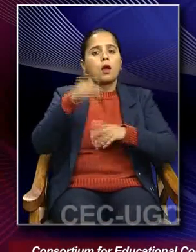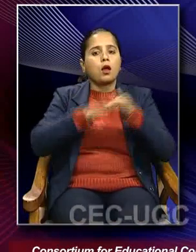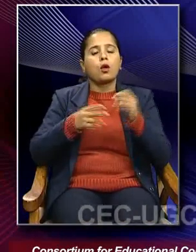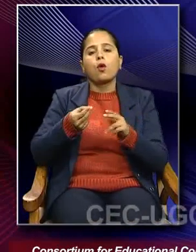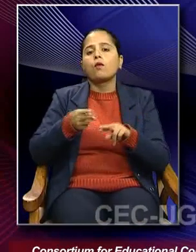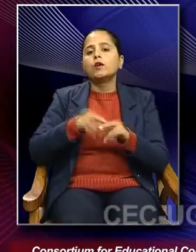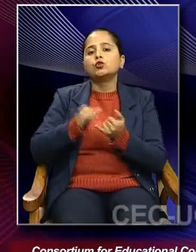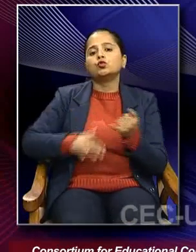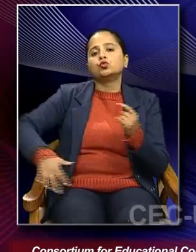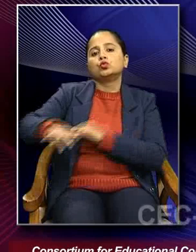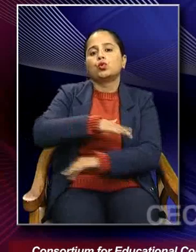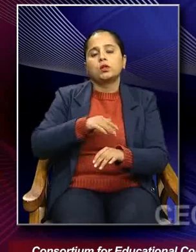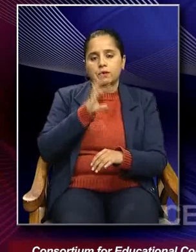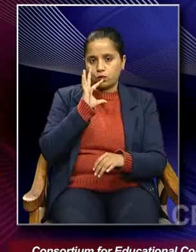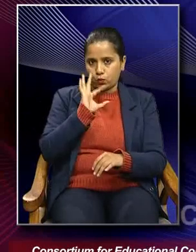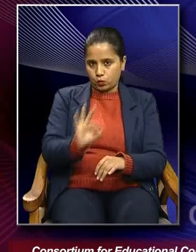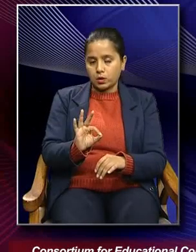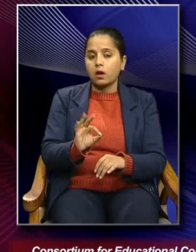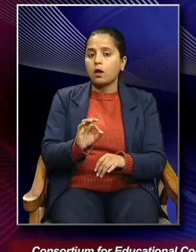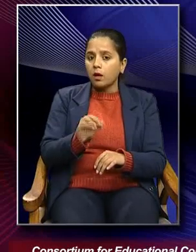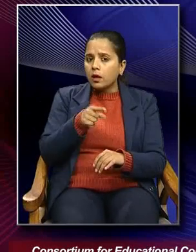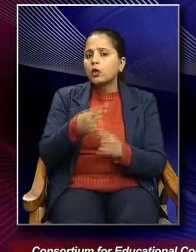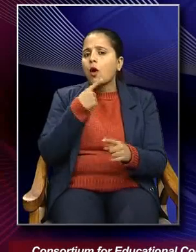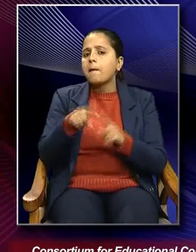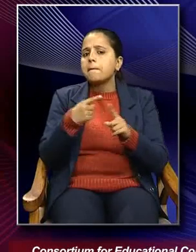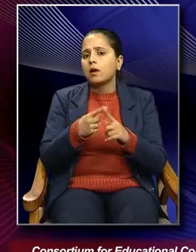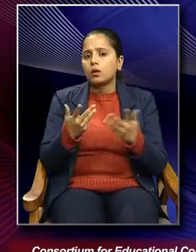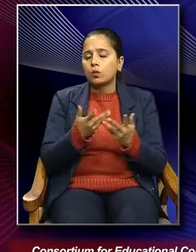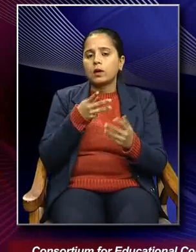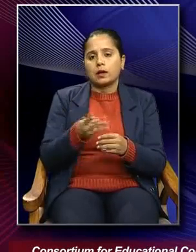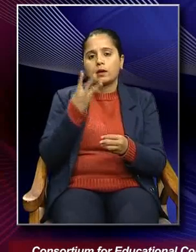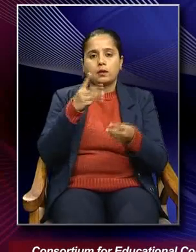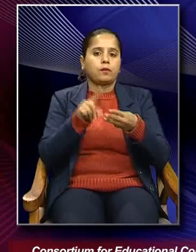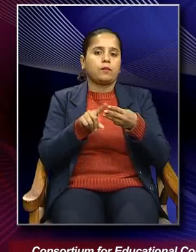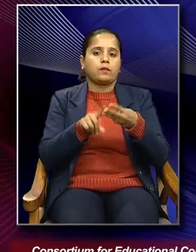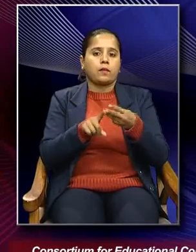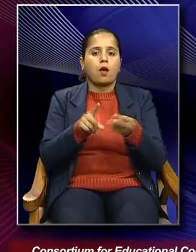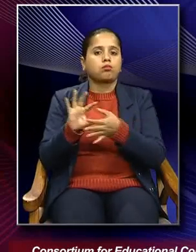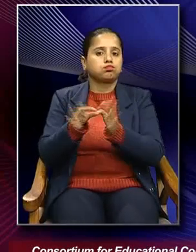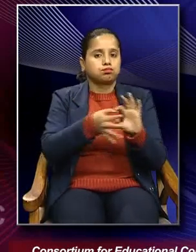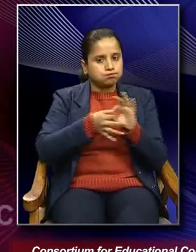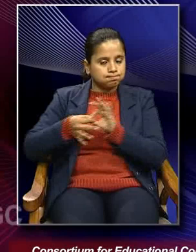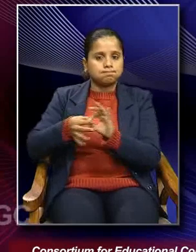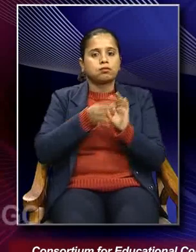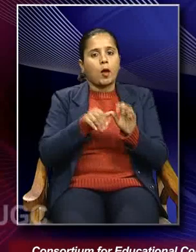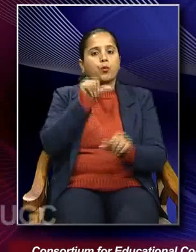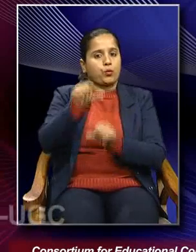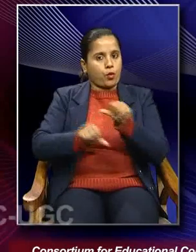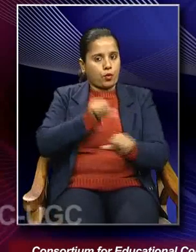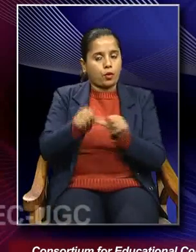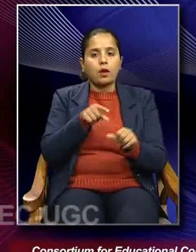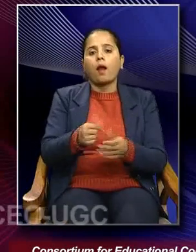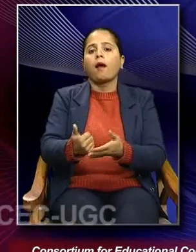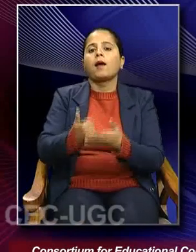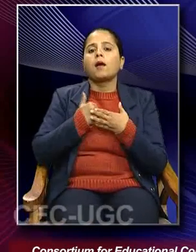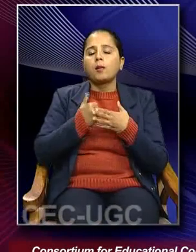social reality, he is talking about three interrelated processes that helps